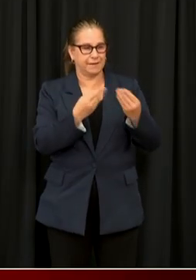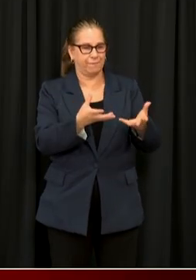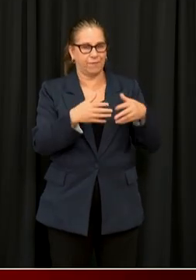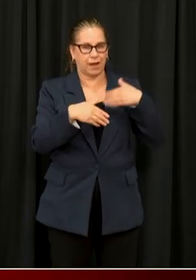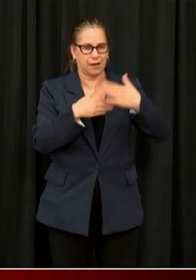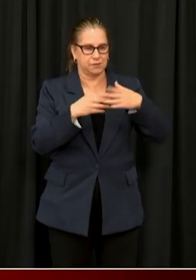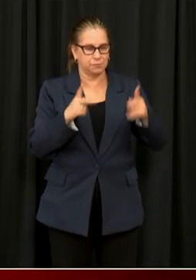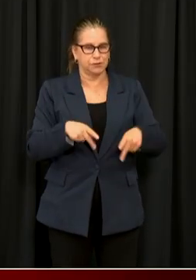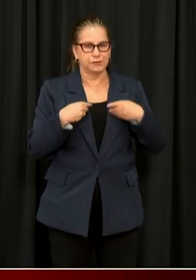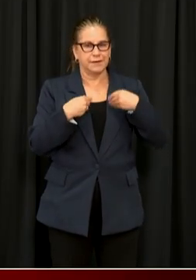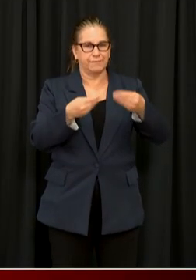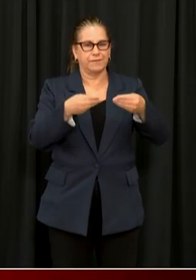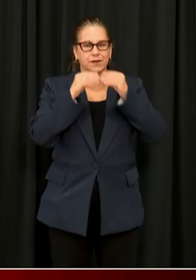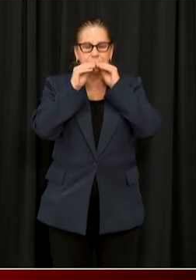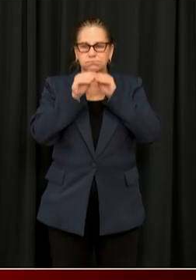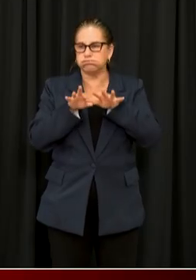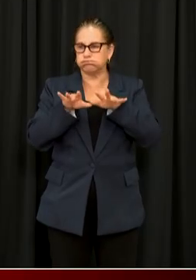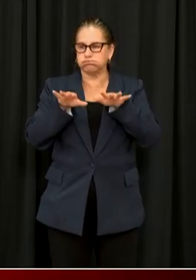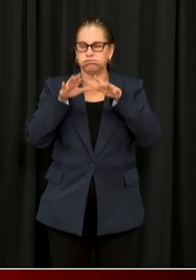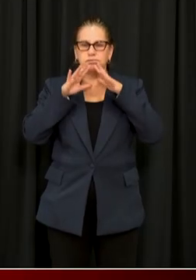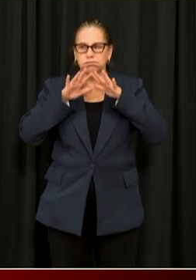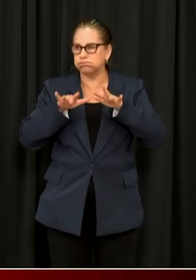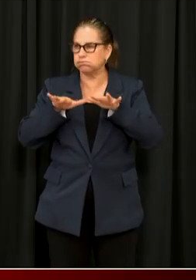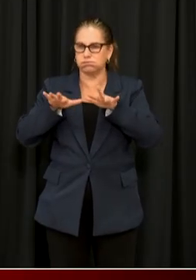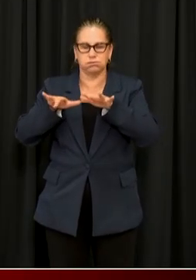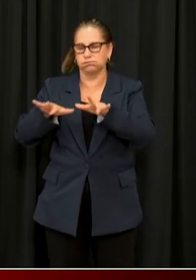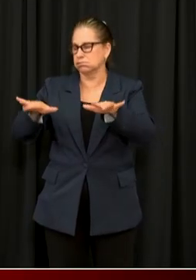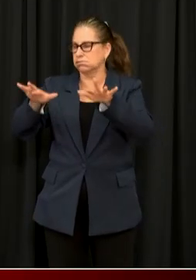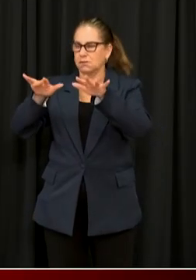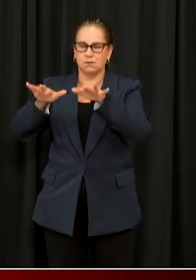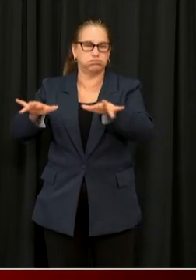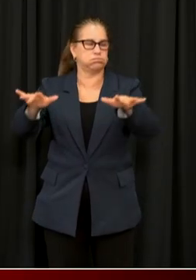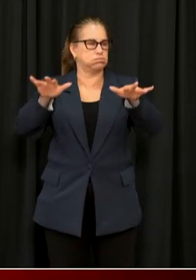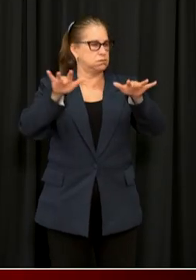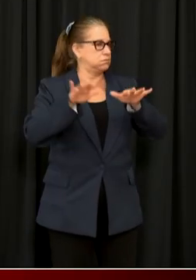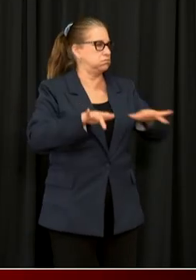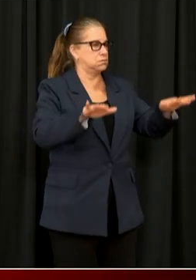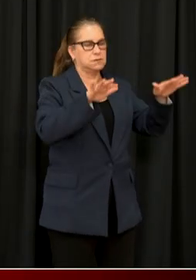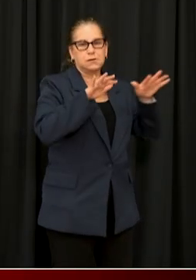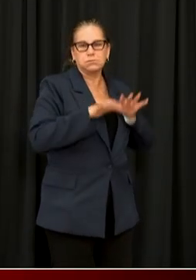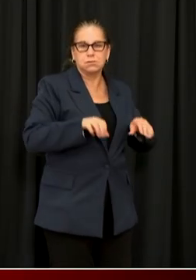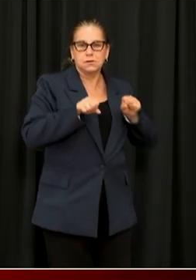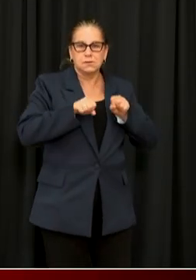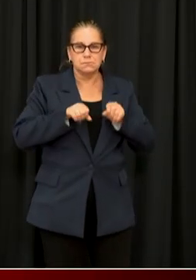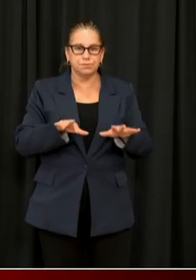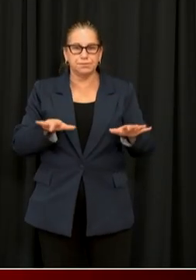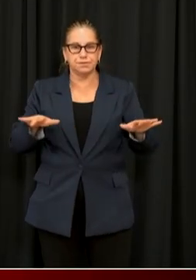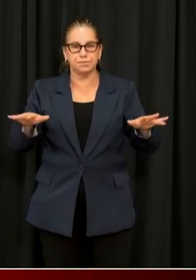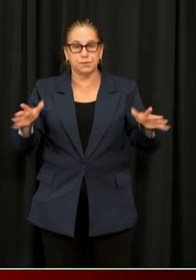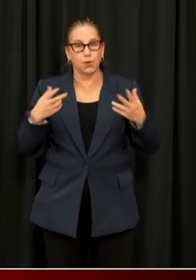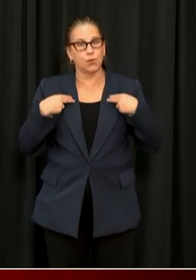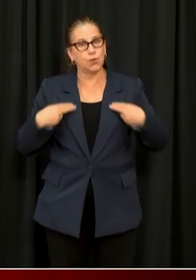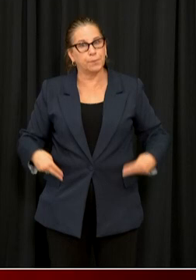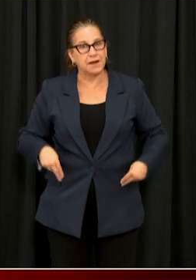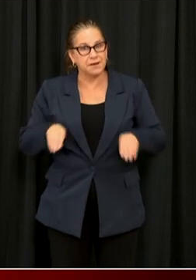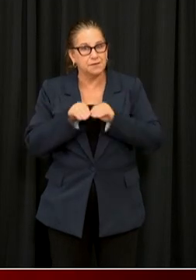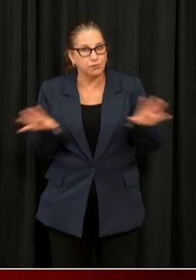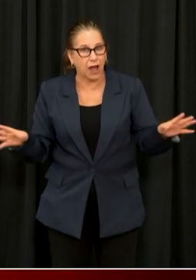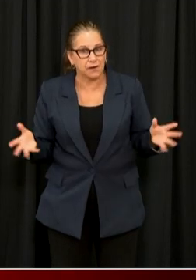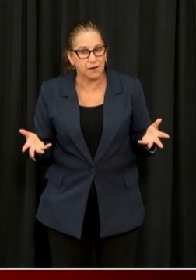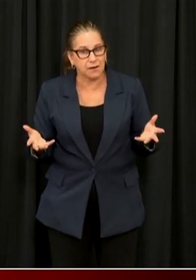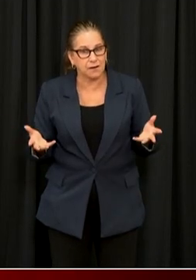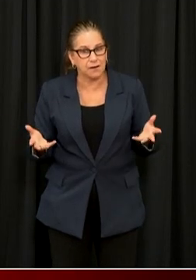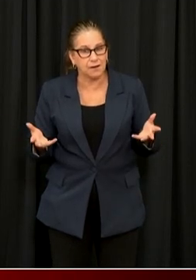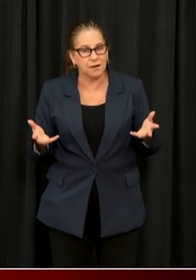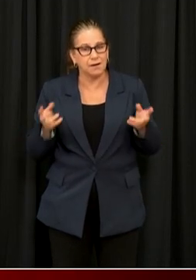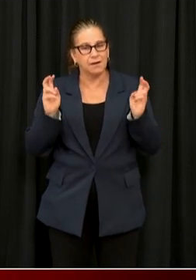may be transmitted from other non-human, what we call vectors. This data is used only for statistical